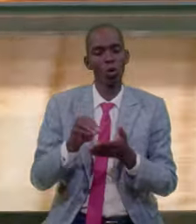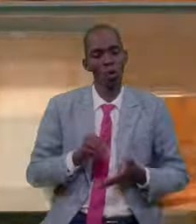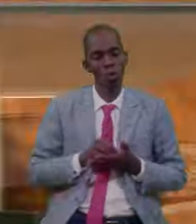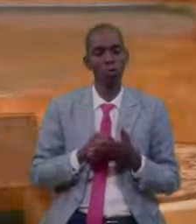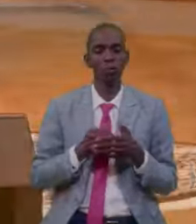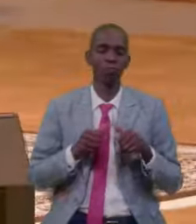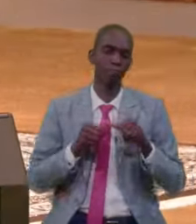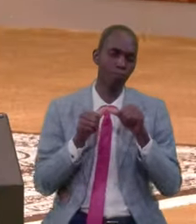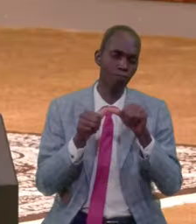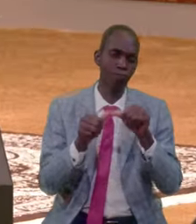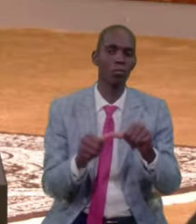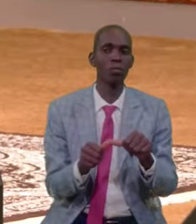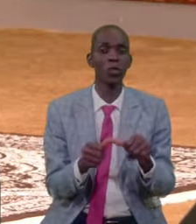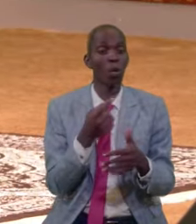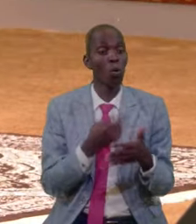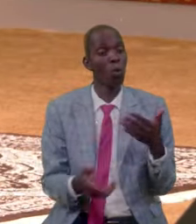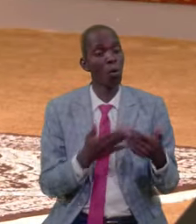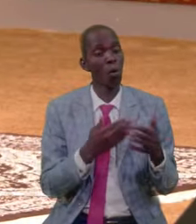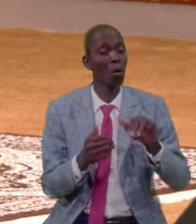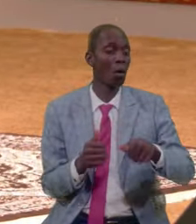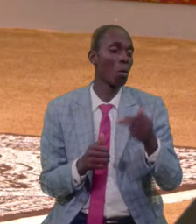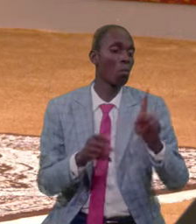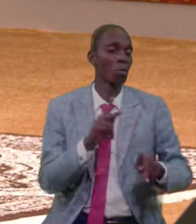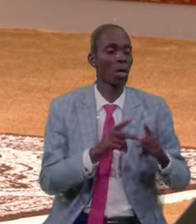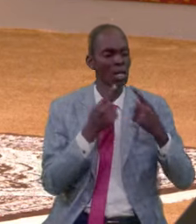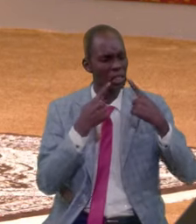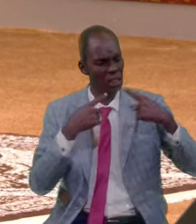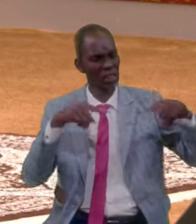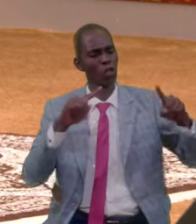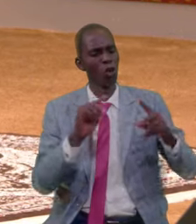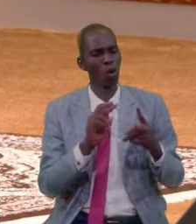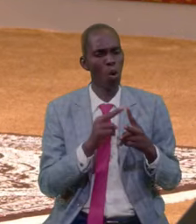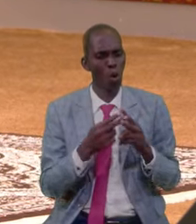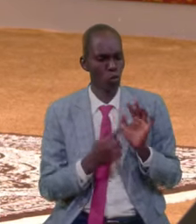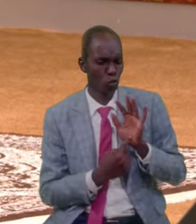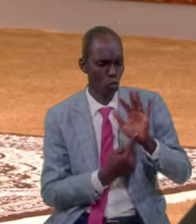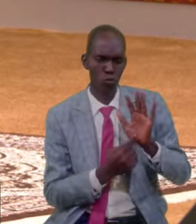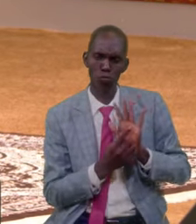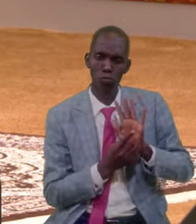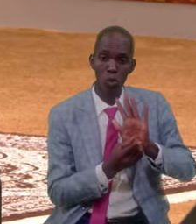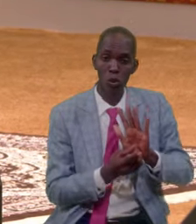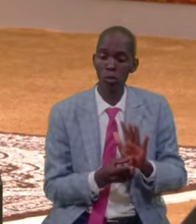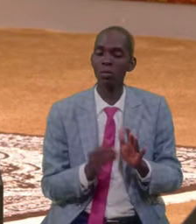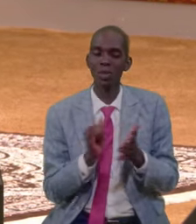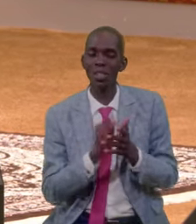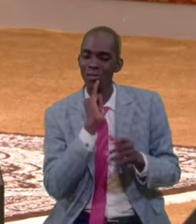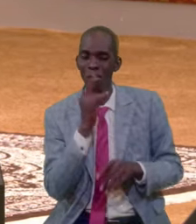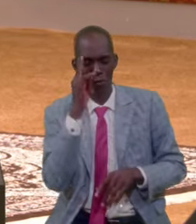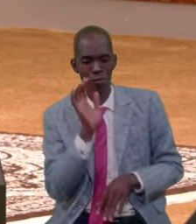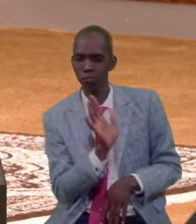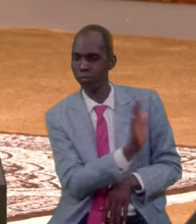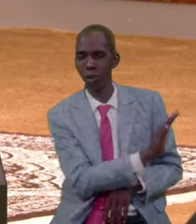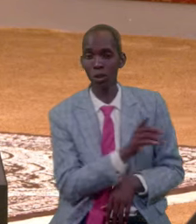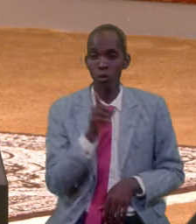people declare or demonstrate, that's them. Do not fall from your